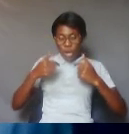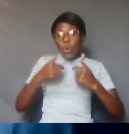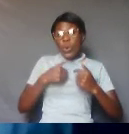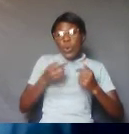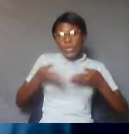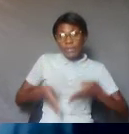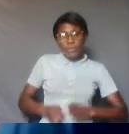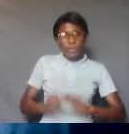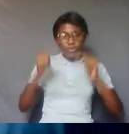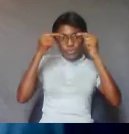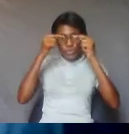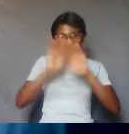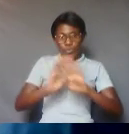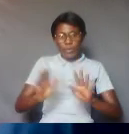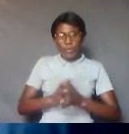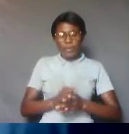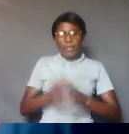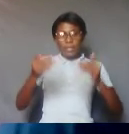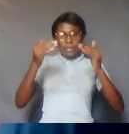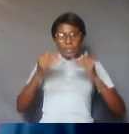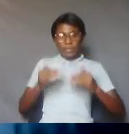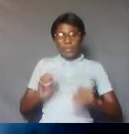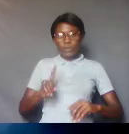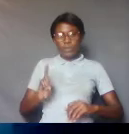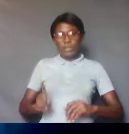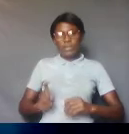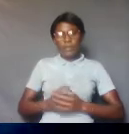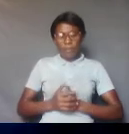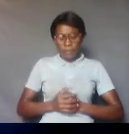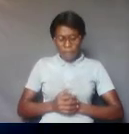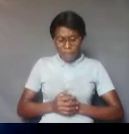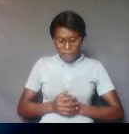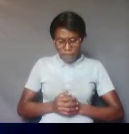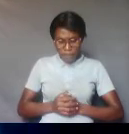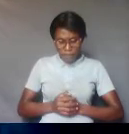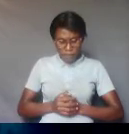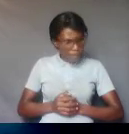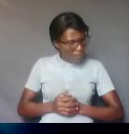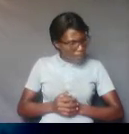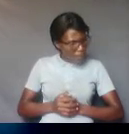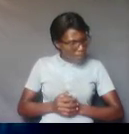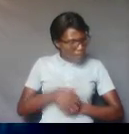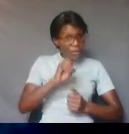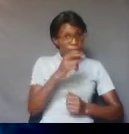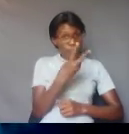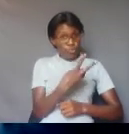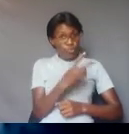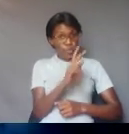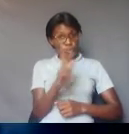1 to people living with albinism. Here is where, as I'm saying, is the notion that